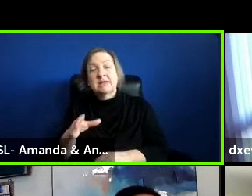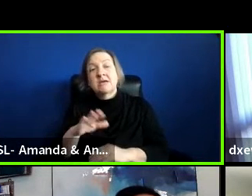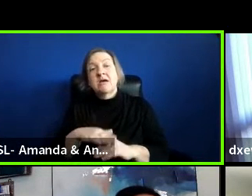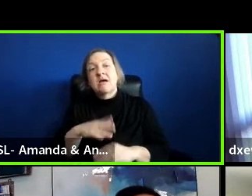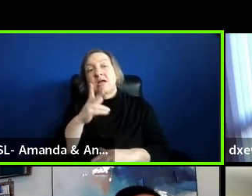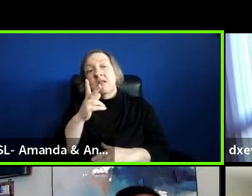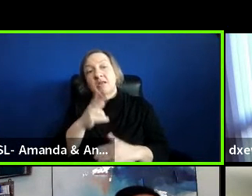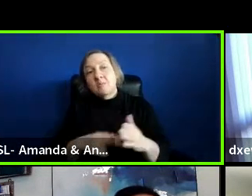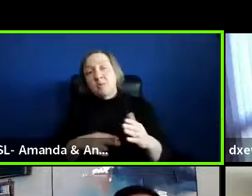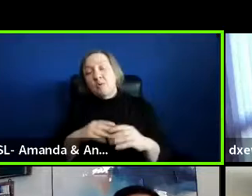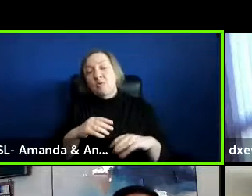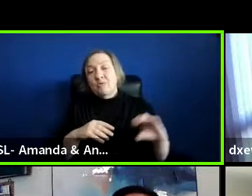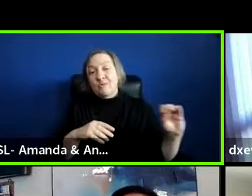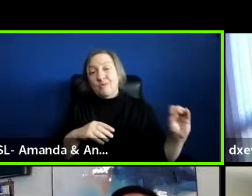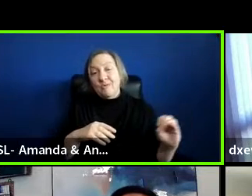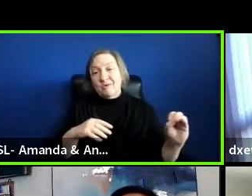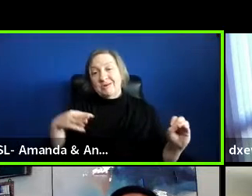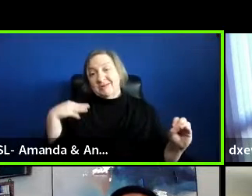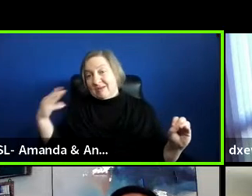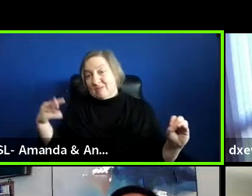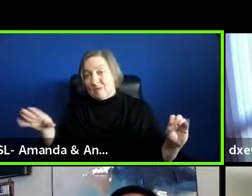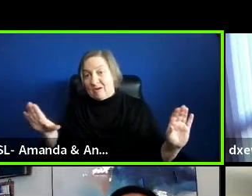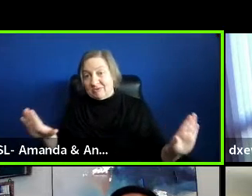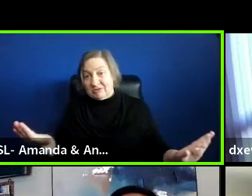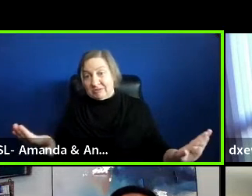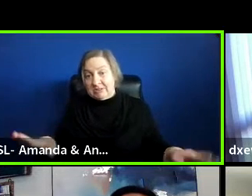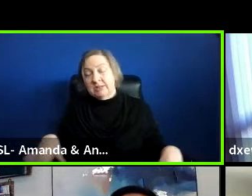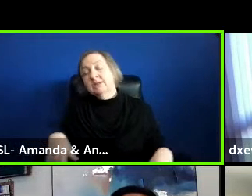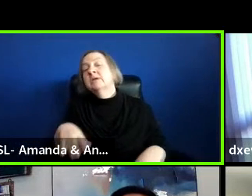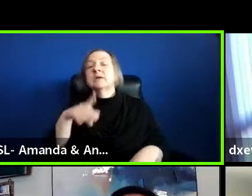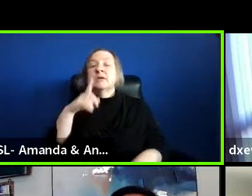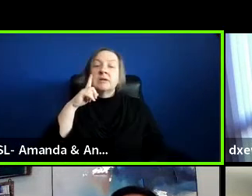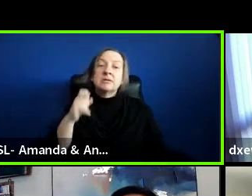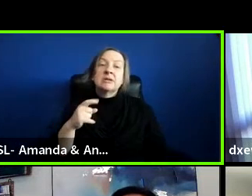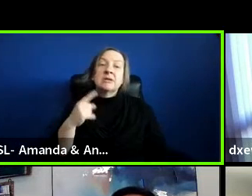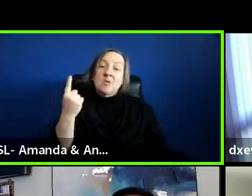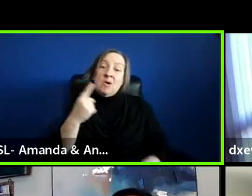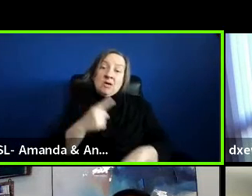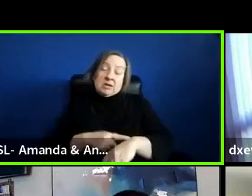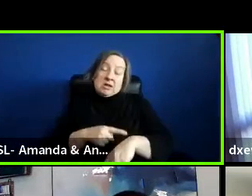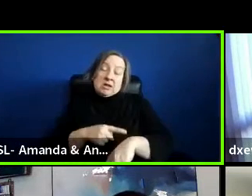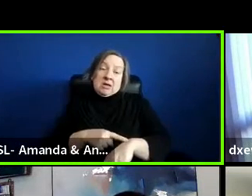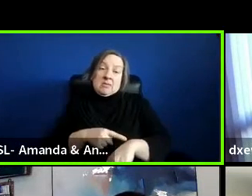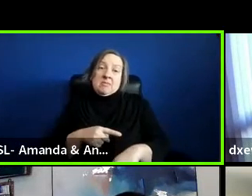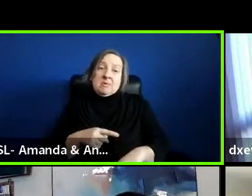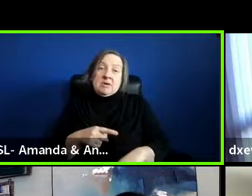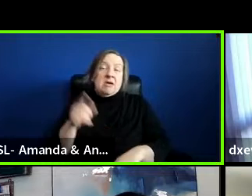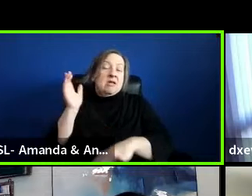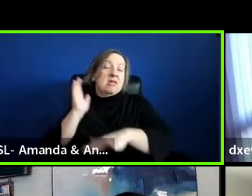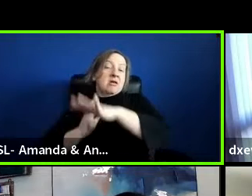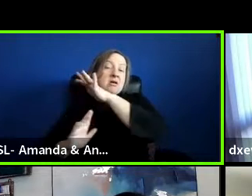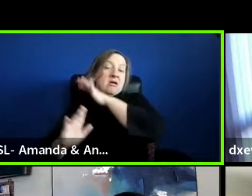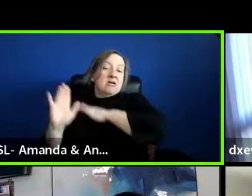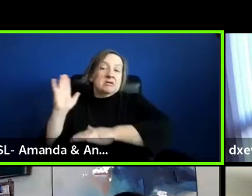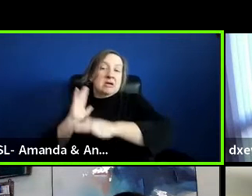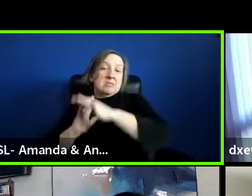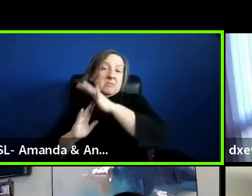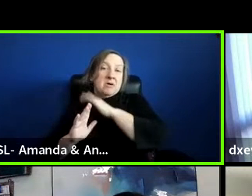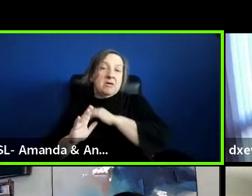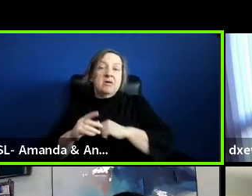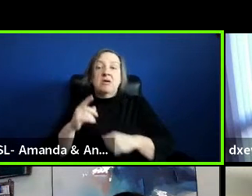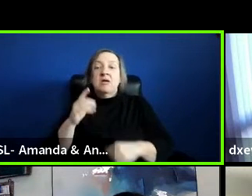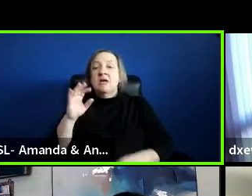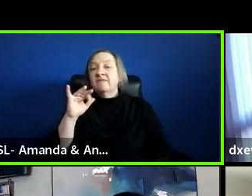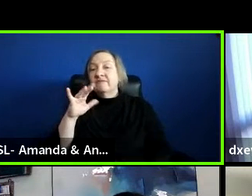the Oregon and Washington side? Because one time, a long time ago, we had a field